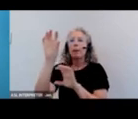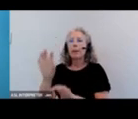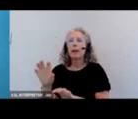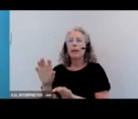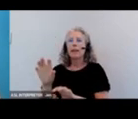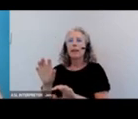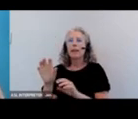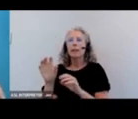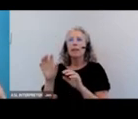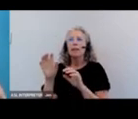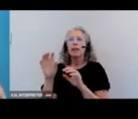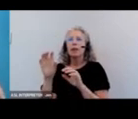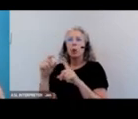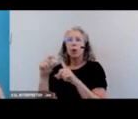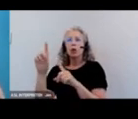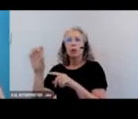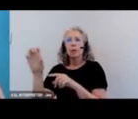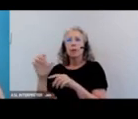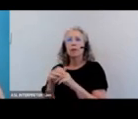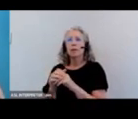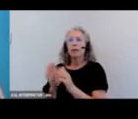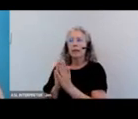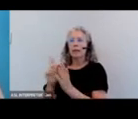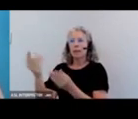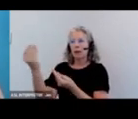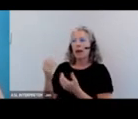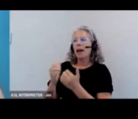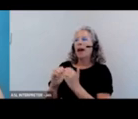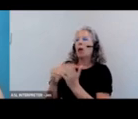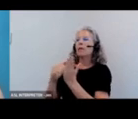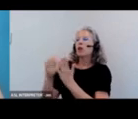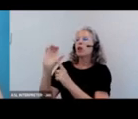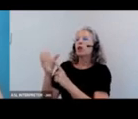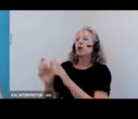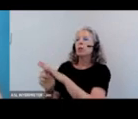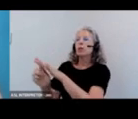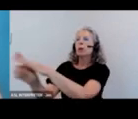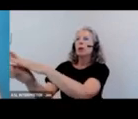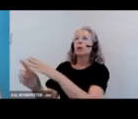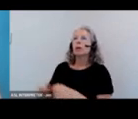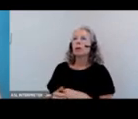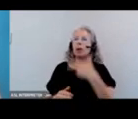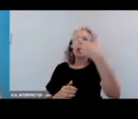tell, asked it to tell me how often the word culture appeared, in